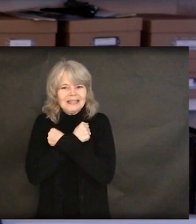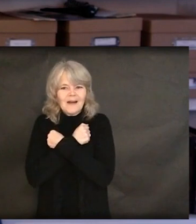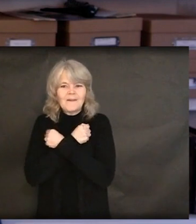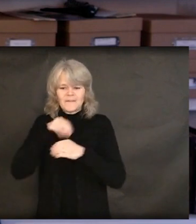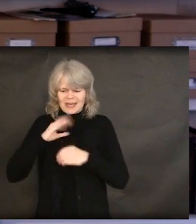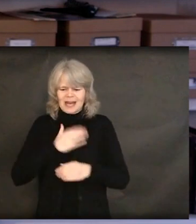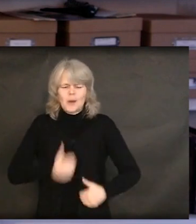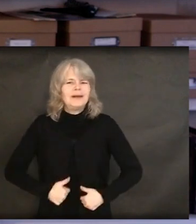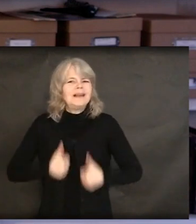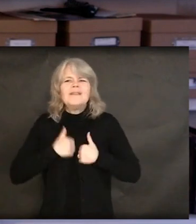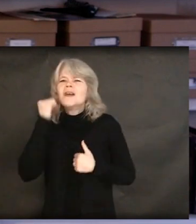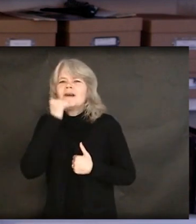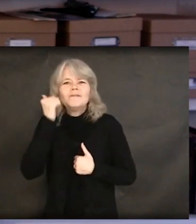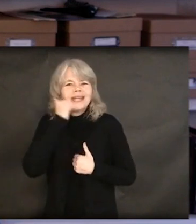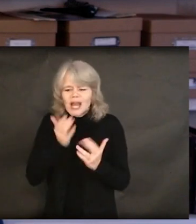everyday lives.